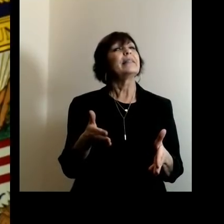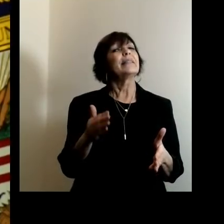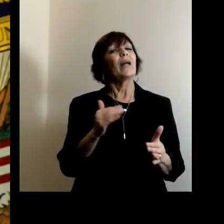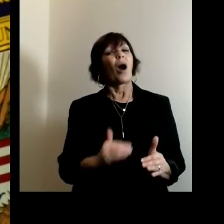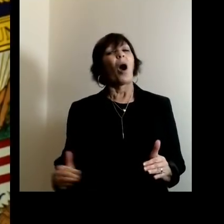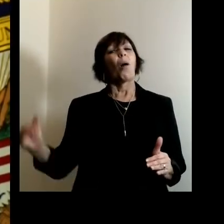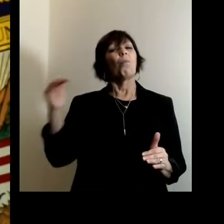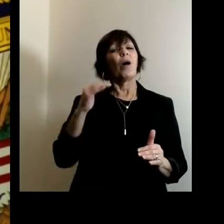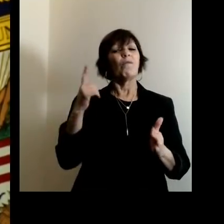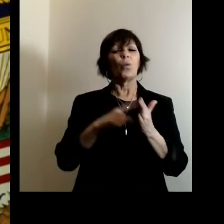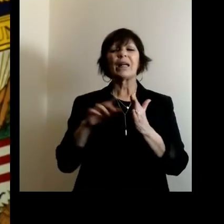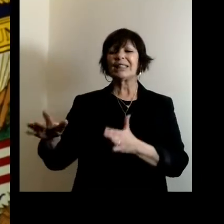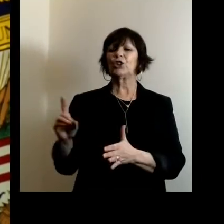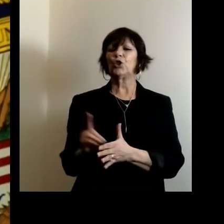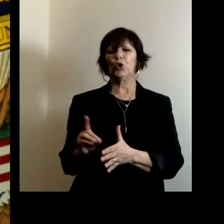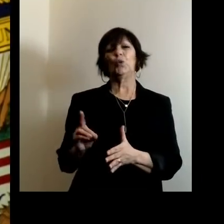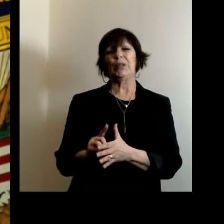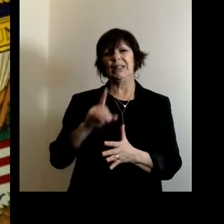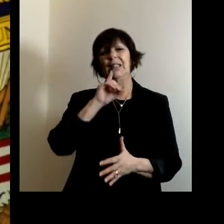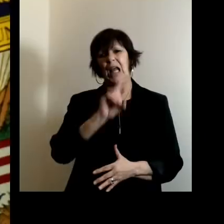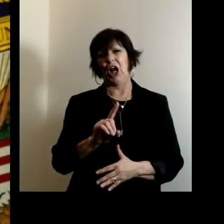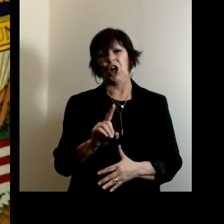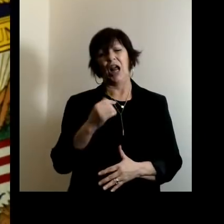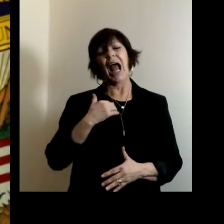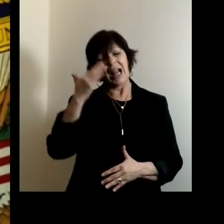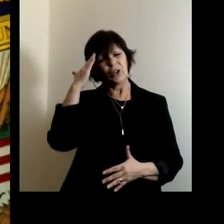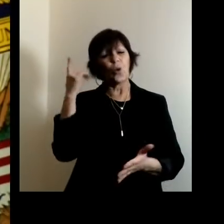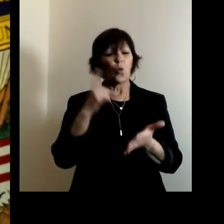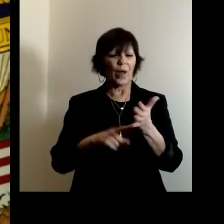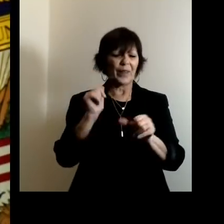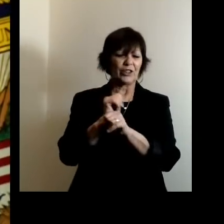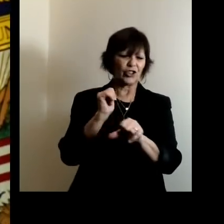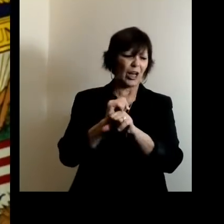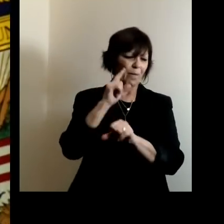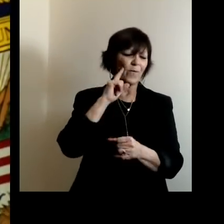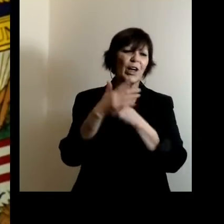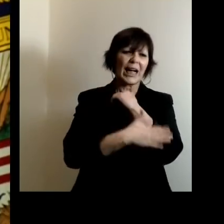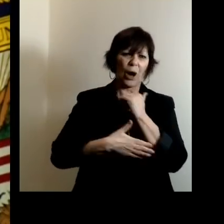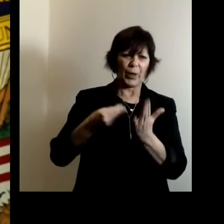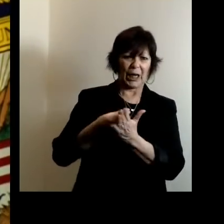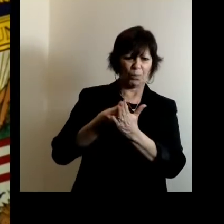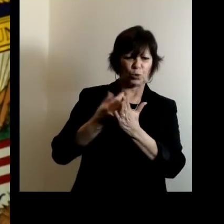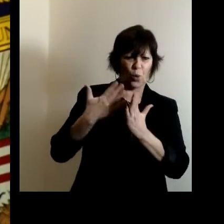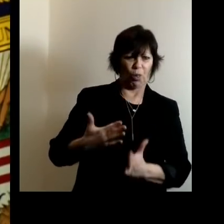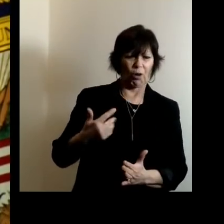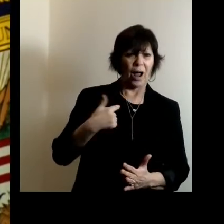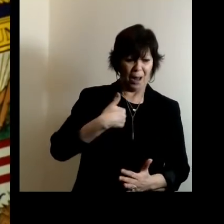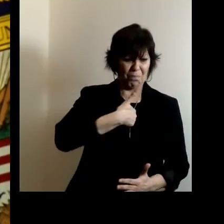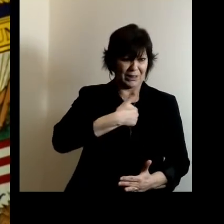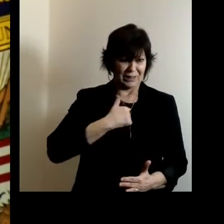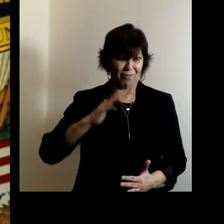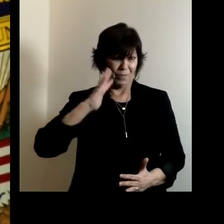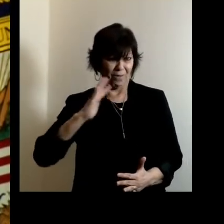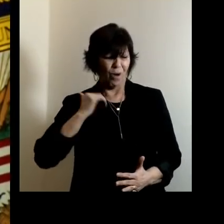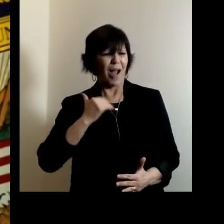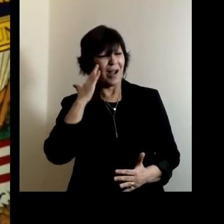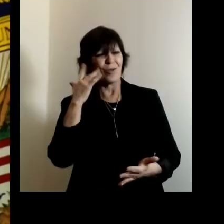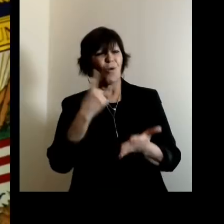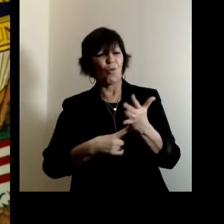office. I know what the capacity of the county comptroller's office is because I was the county comptroller. As I said